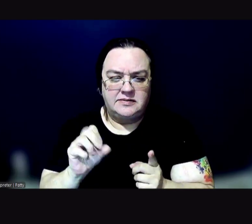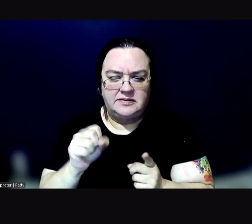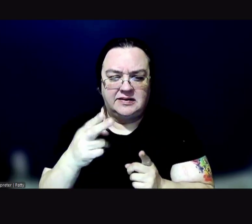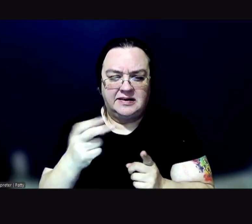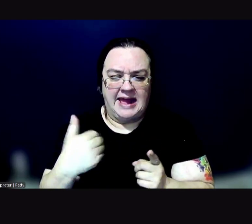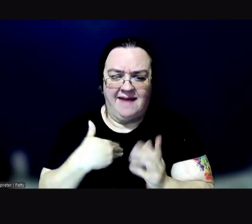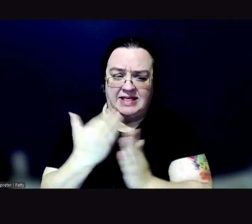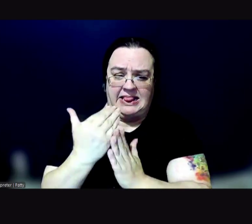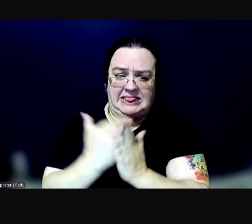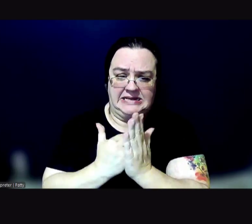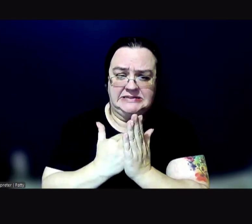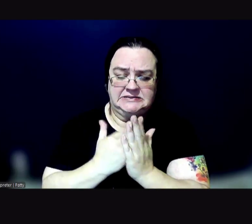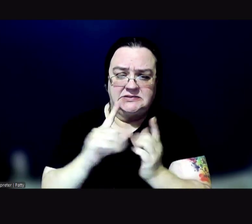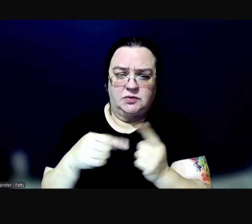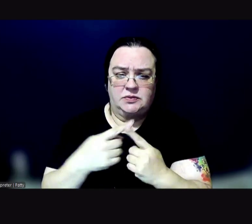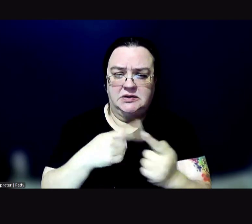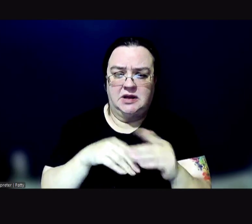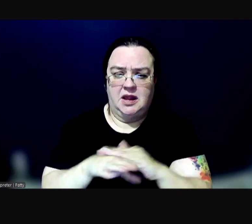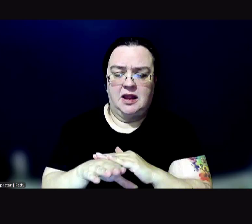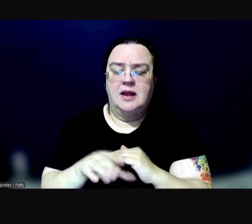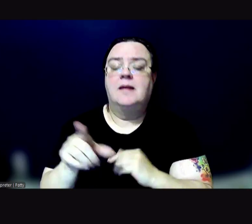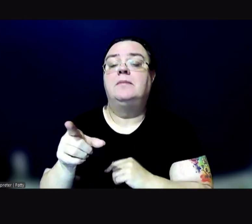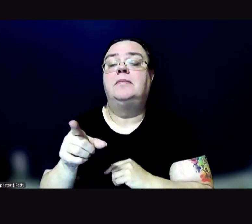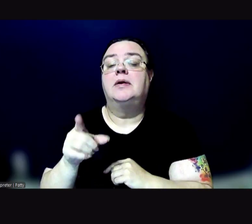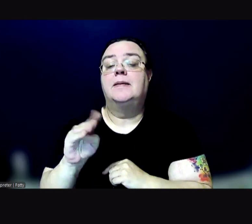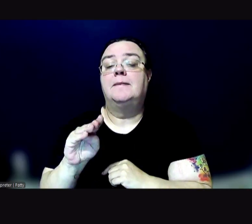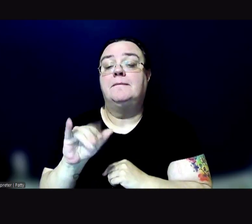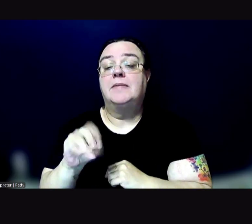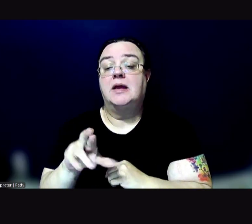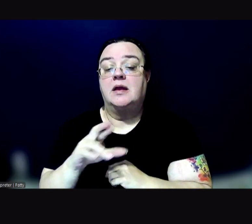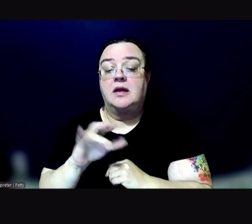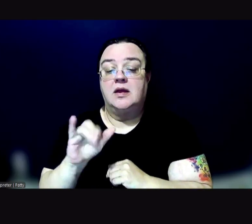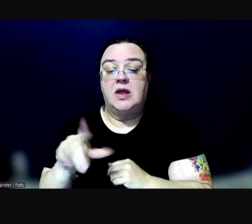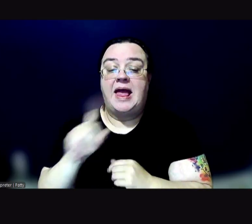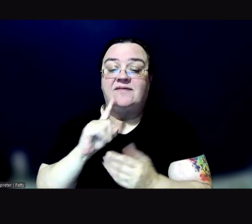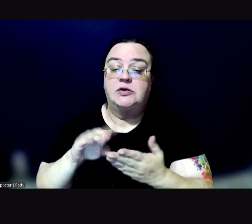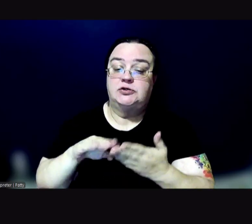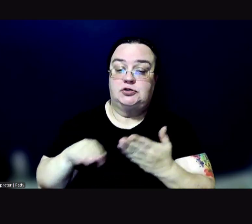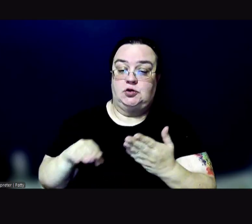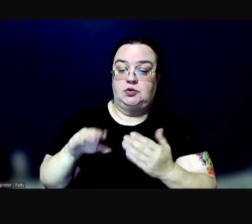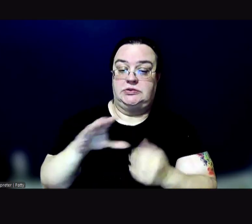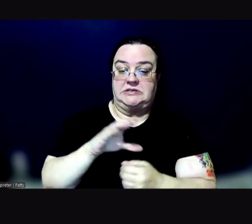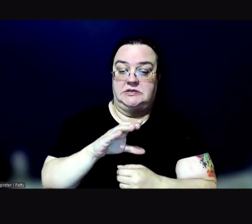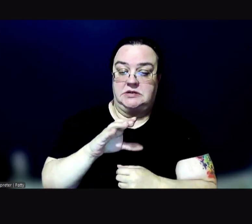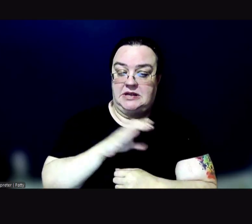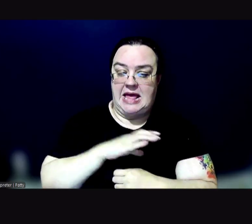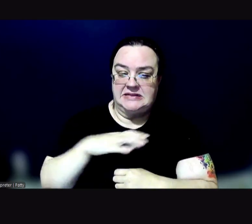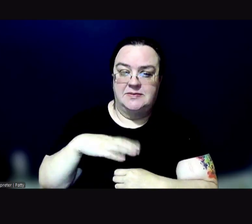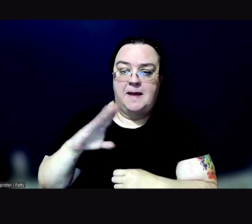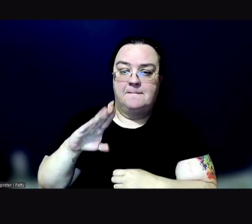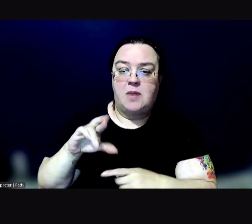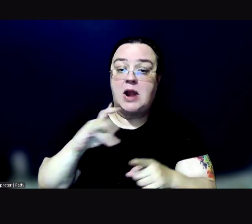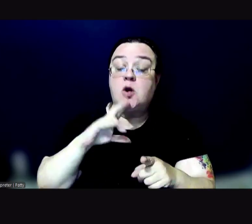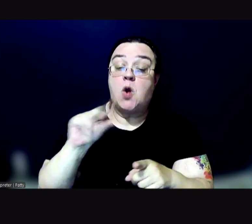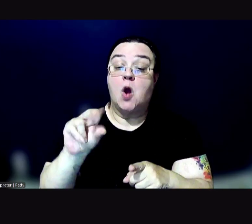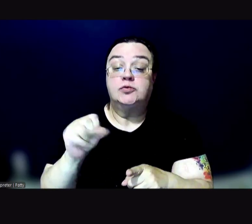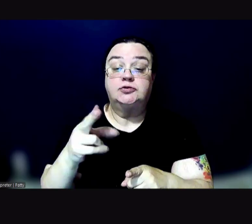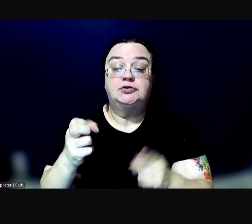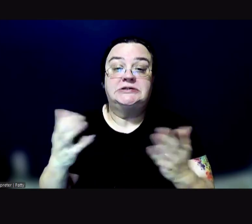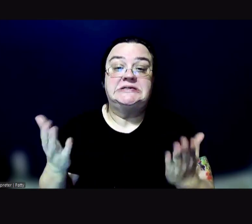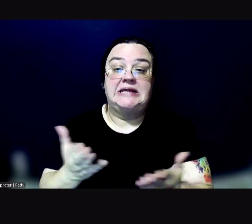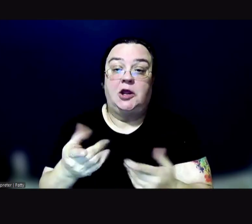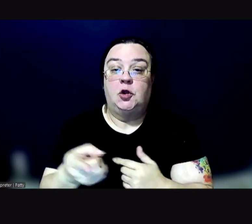You need to excuse Councilmember Brian. No, I think she's fine. No, she's here. Oh. She's trying to